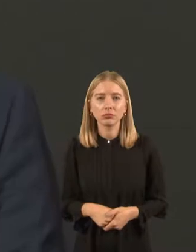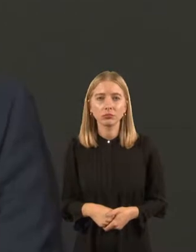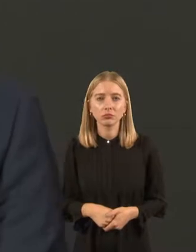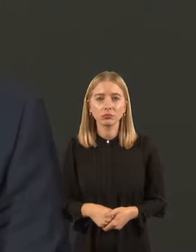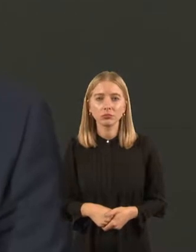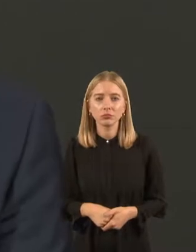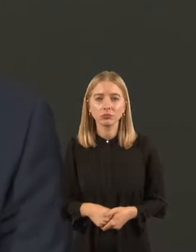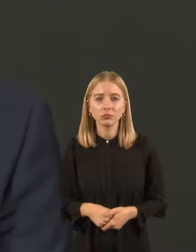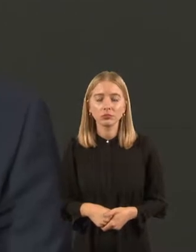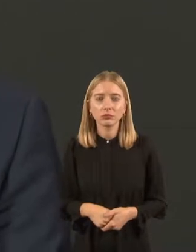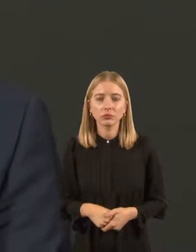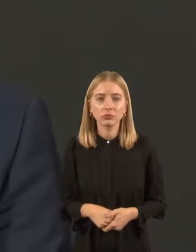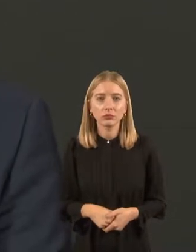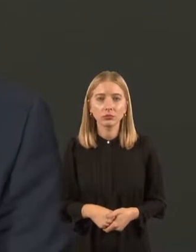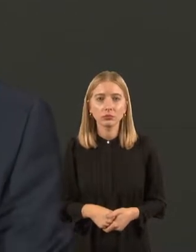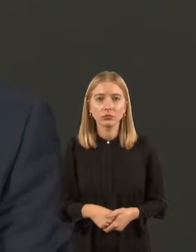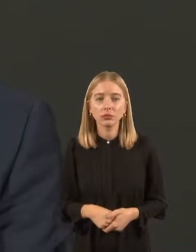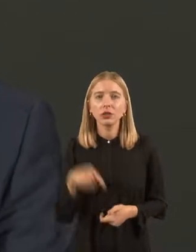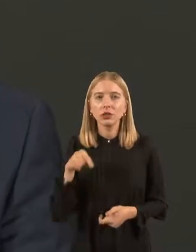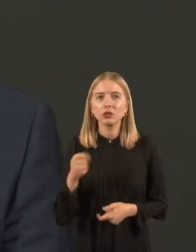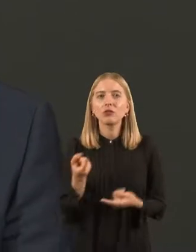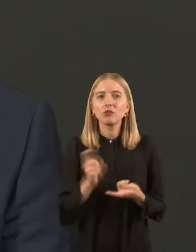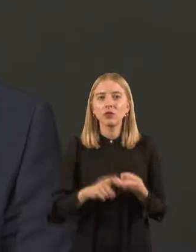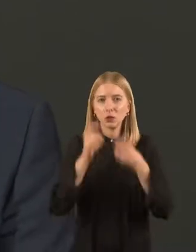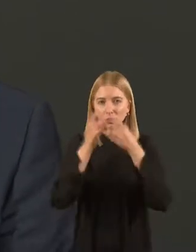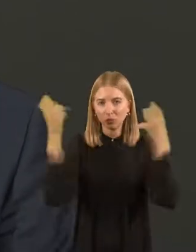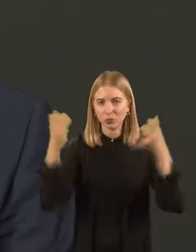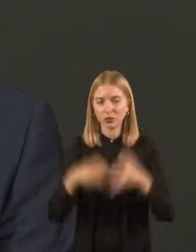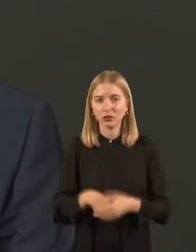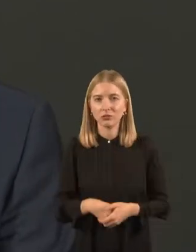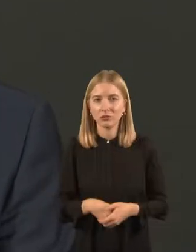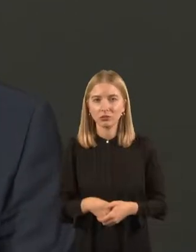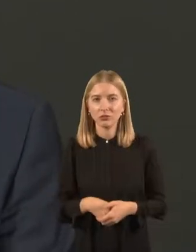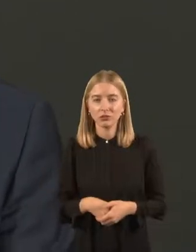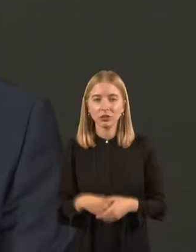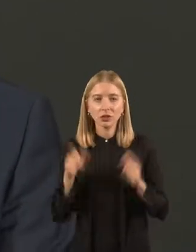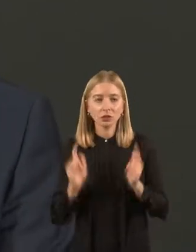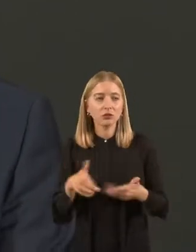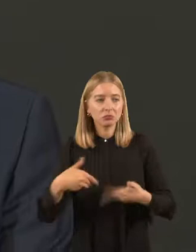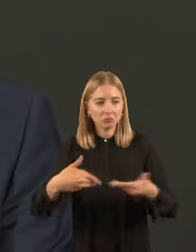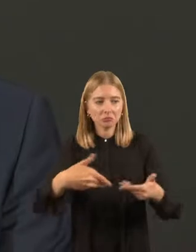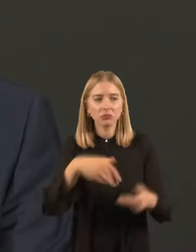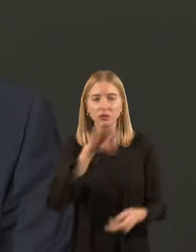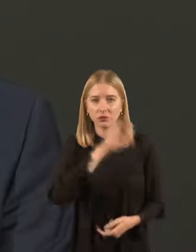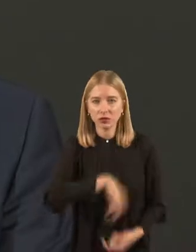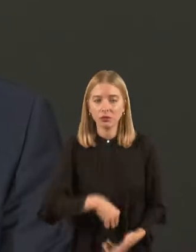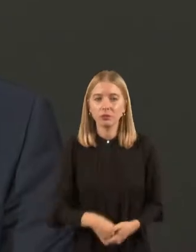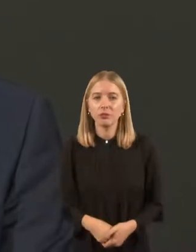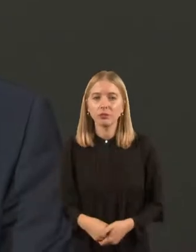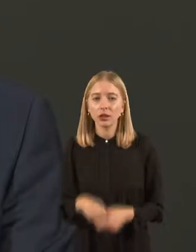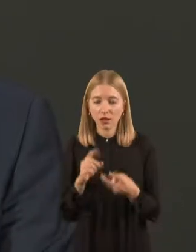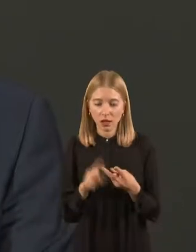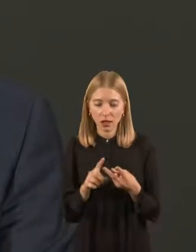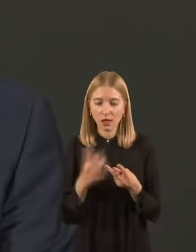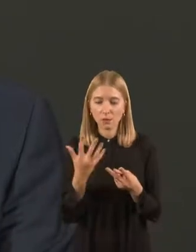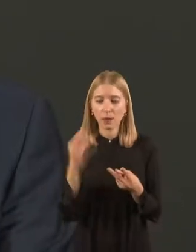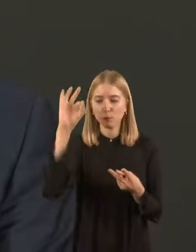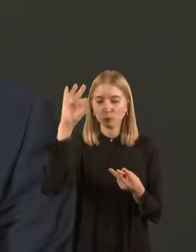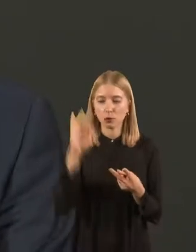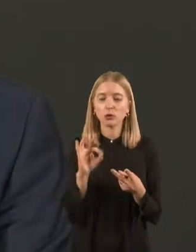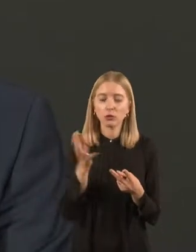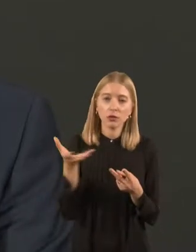to increase trips on foot just slightly. I think it is a cultural